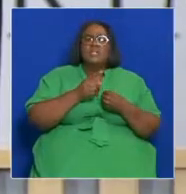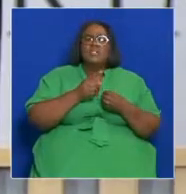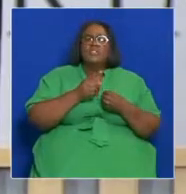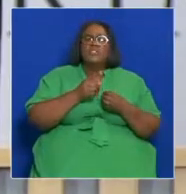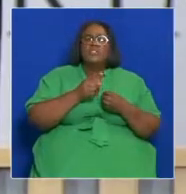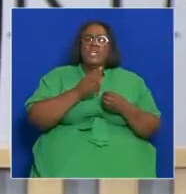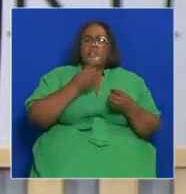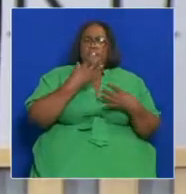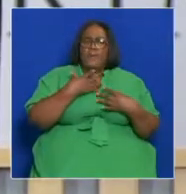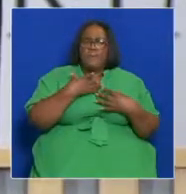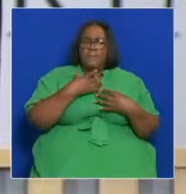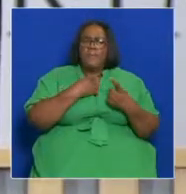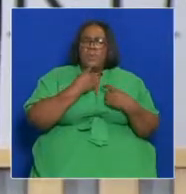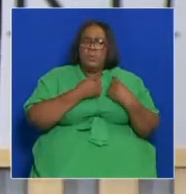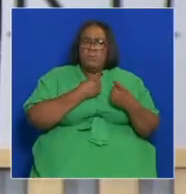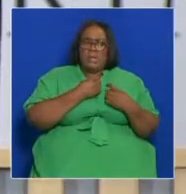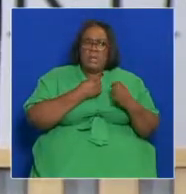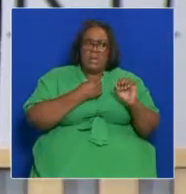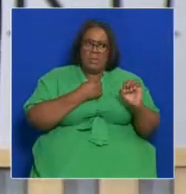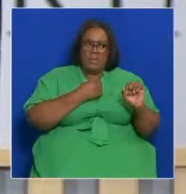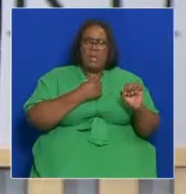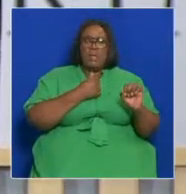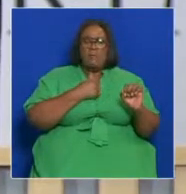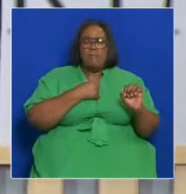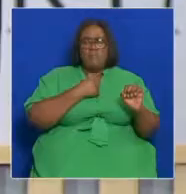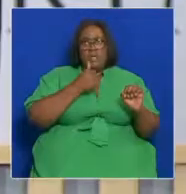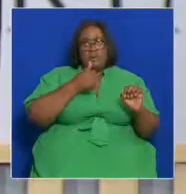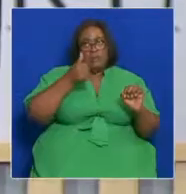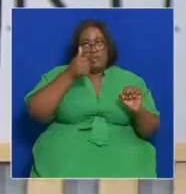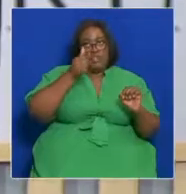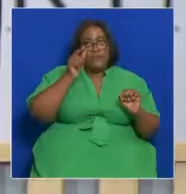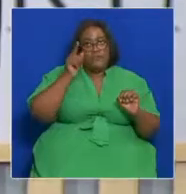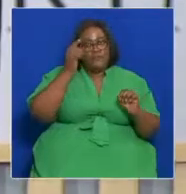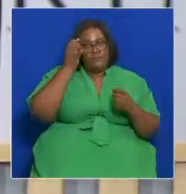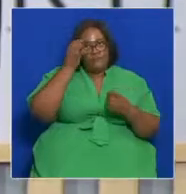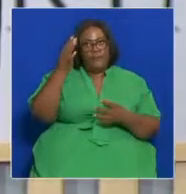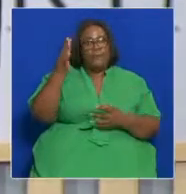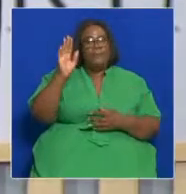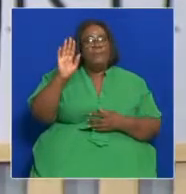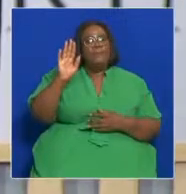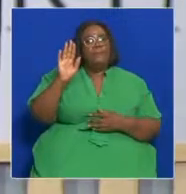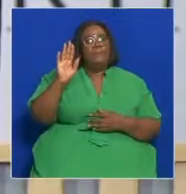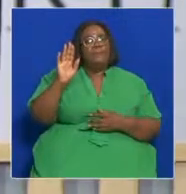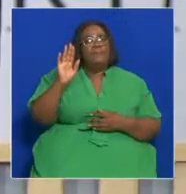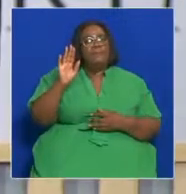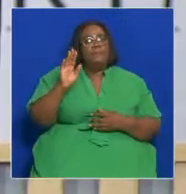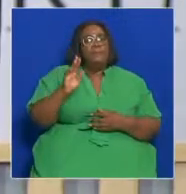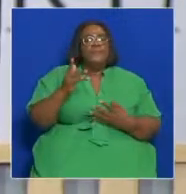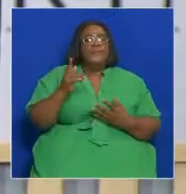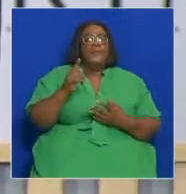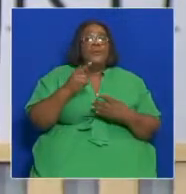Chief Perumal. And in those discussions,